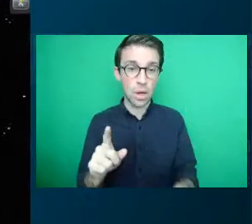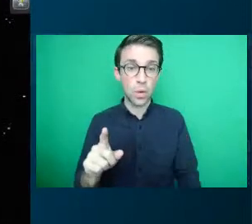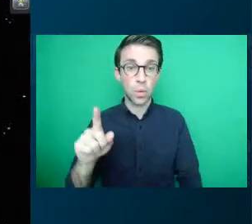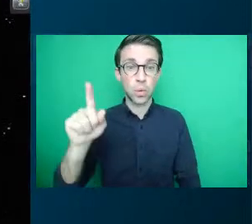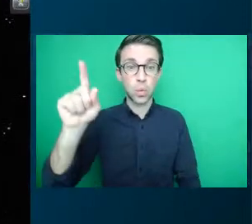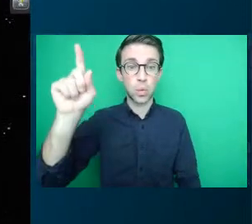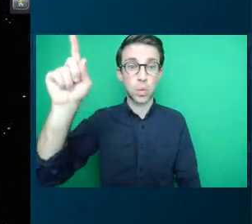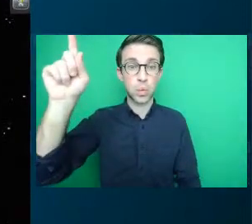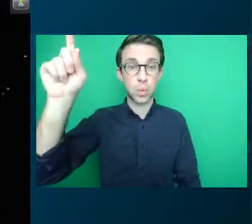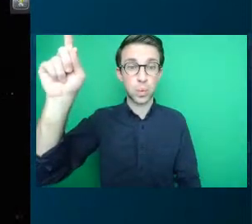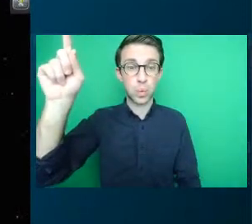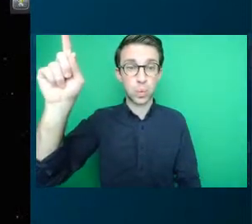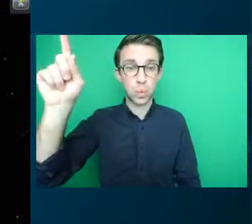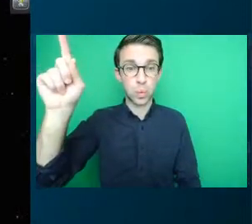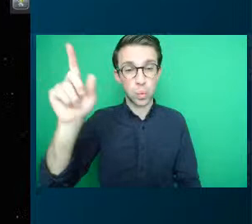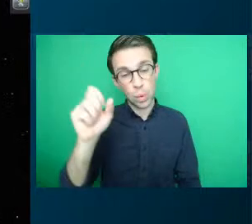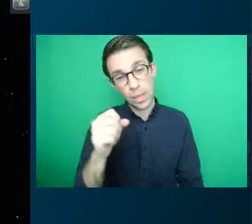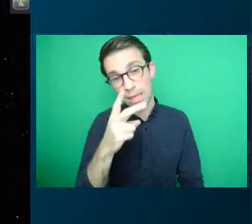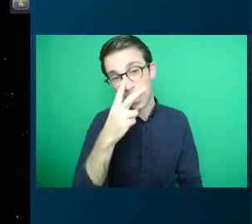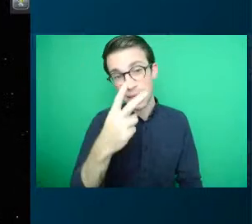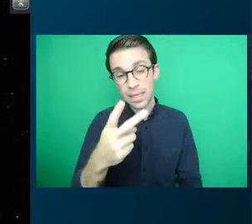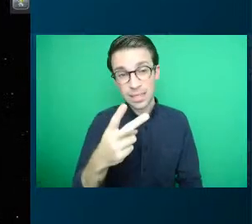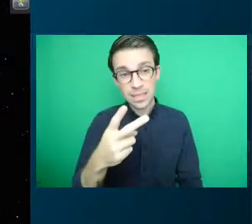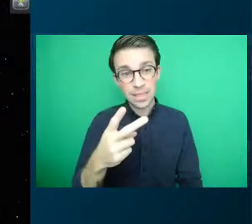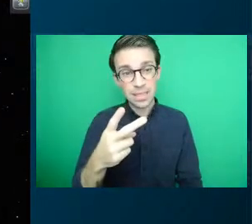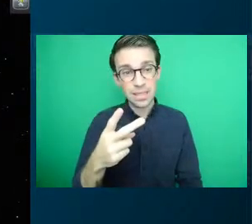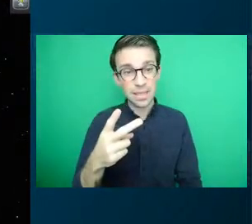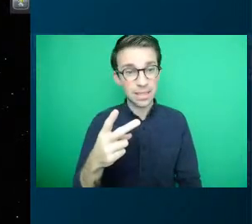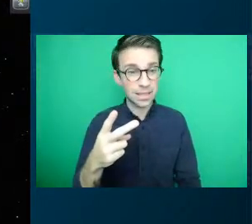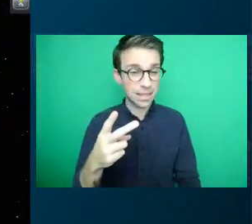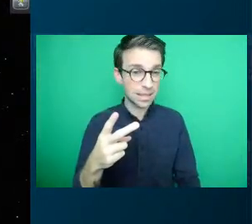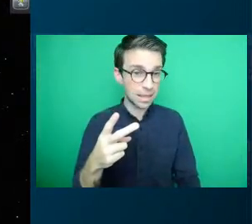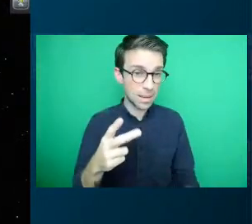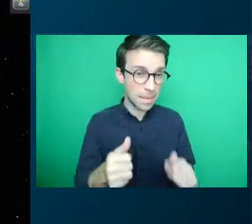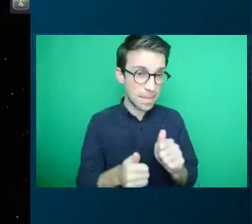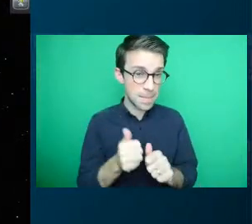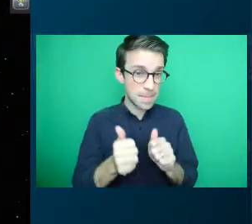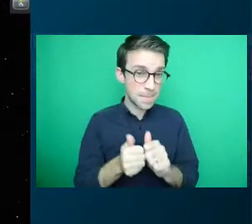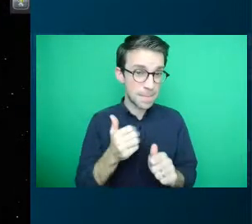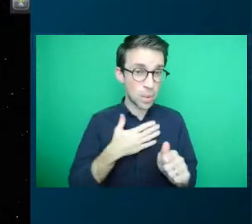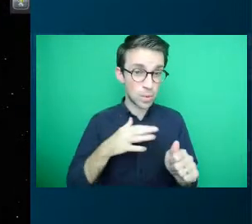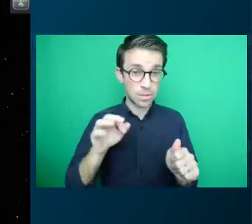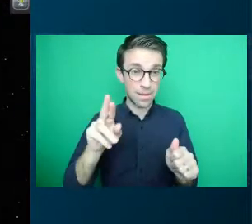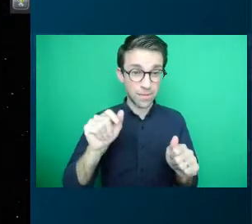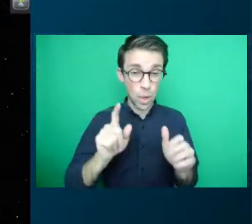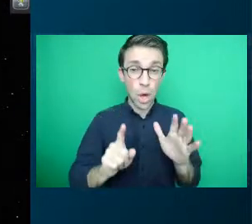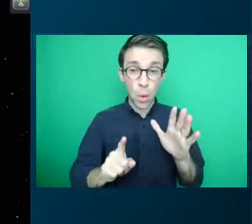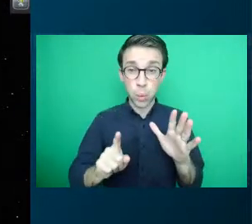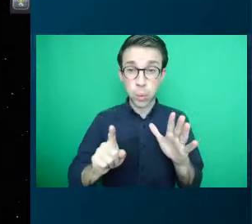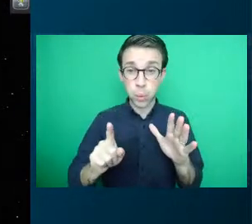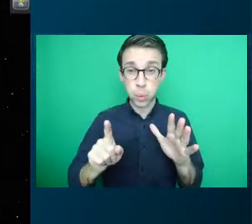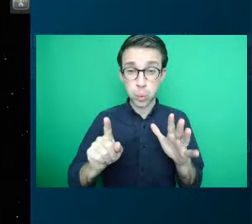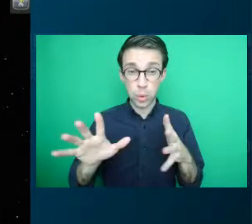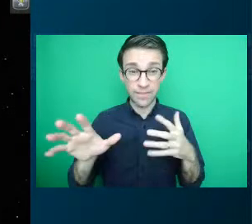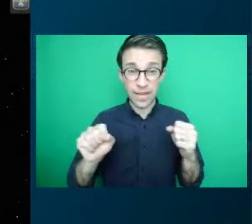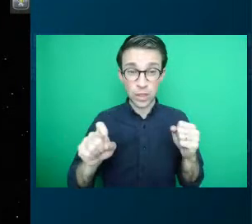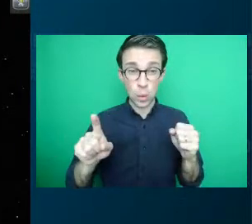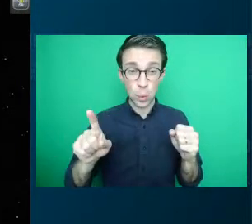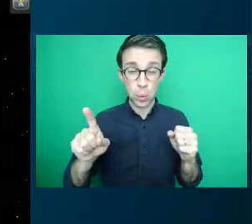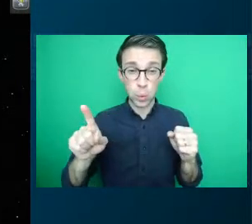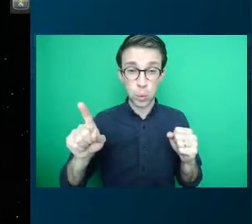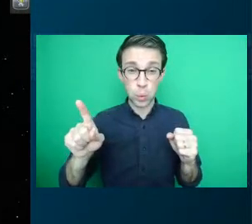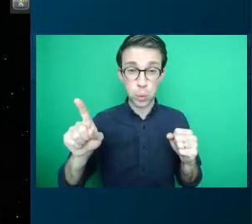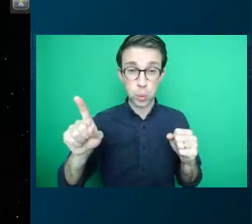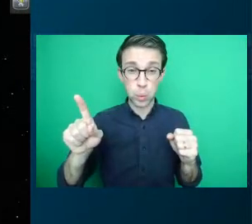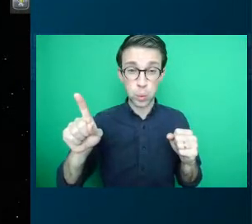back to here, you can see I used all that fuel down here at the bottom, and that got me all this speed. I got going really fast, and I'm going